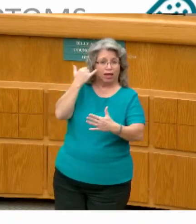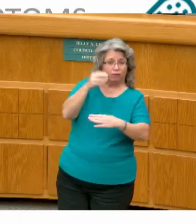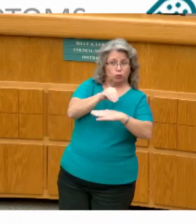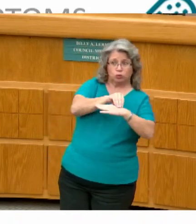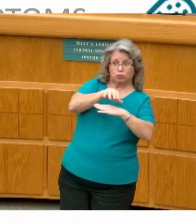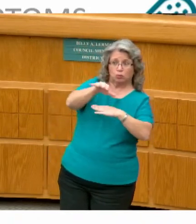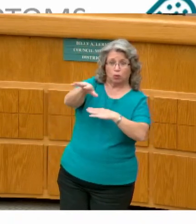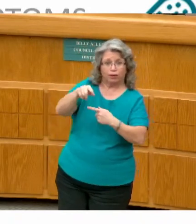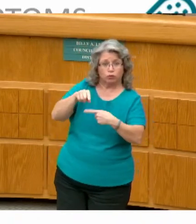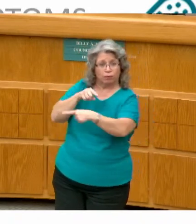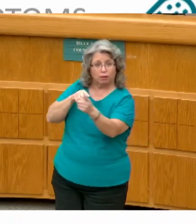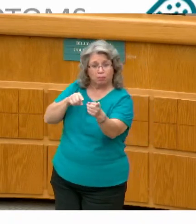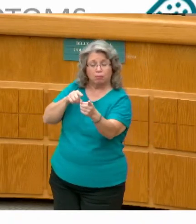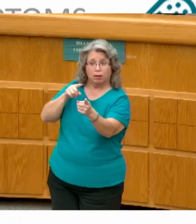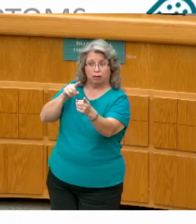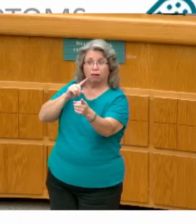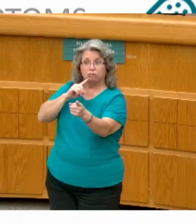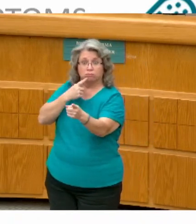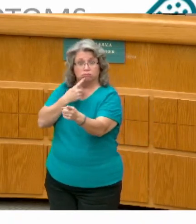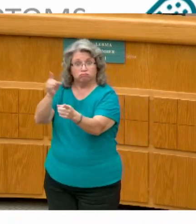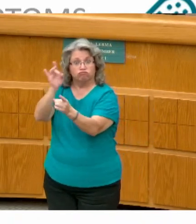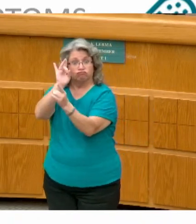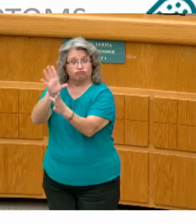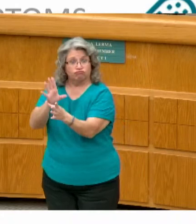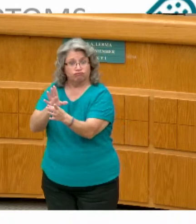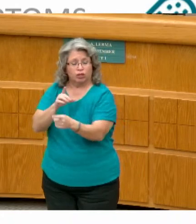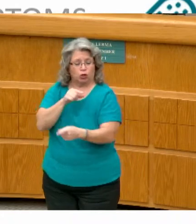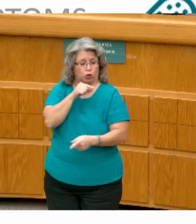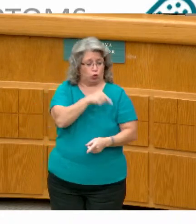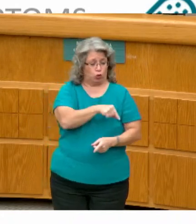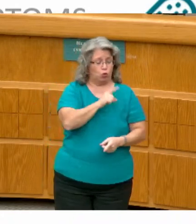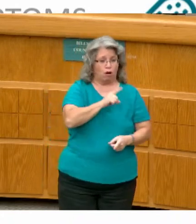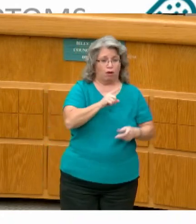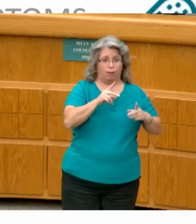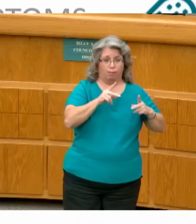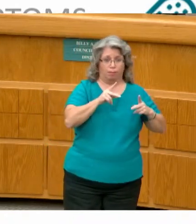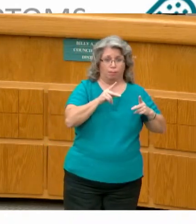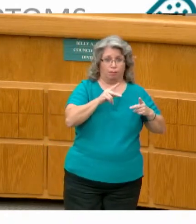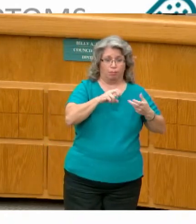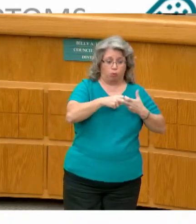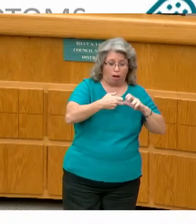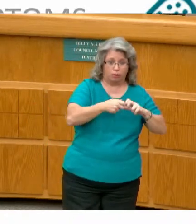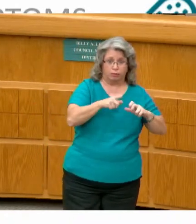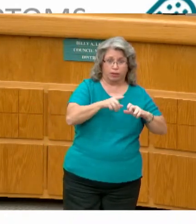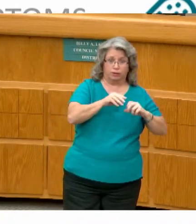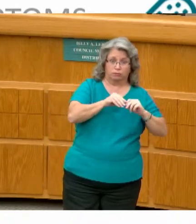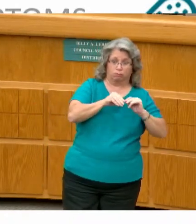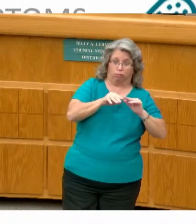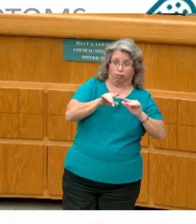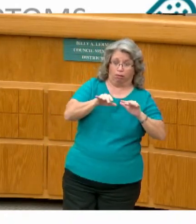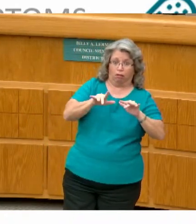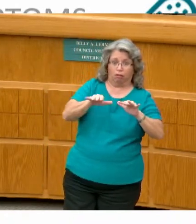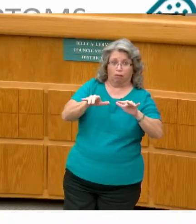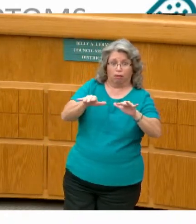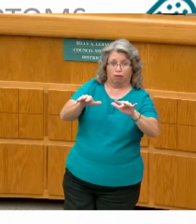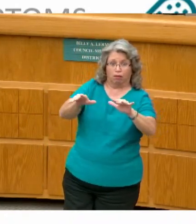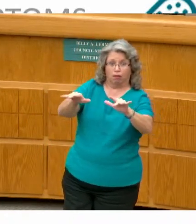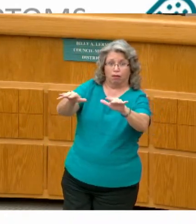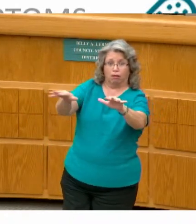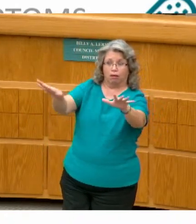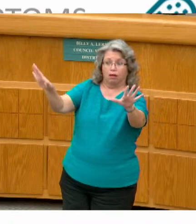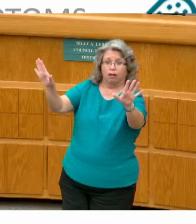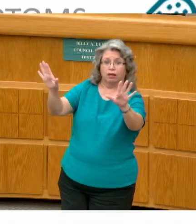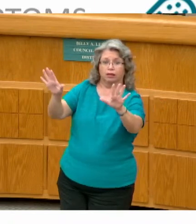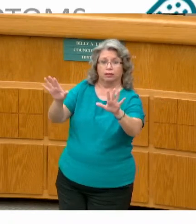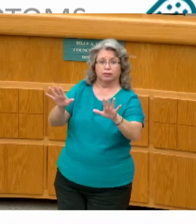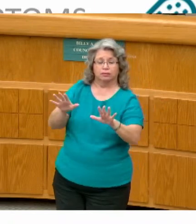other people, then you're that link in the chain. You're continuing that process. You're allowing the wave to continue, and COVID could then